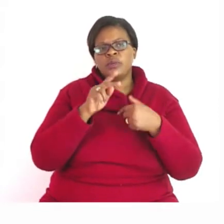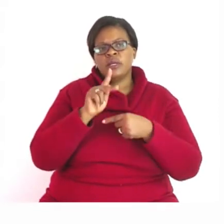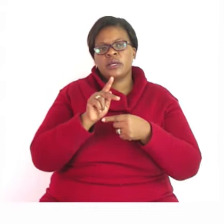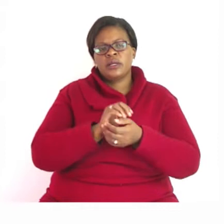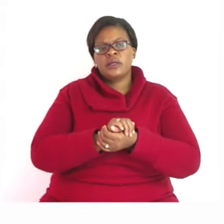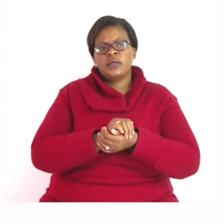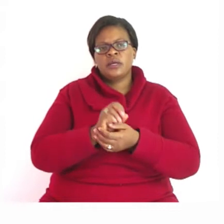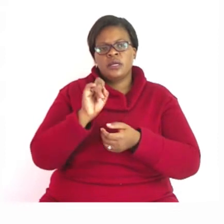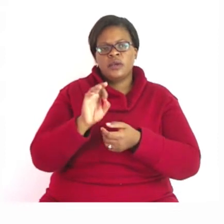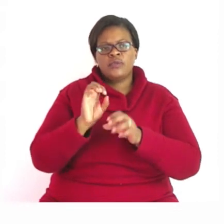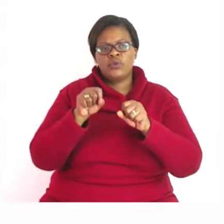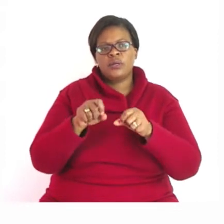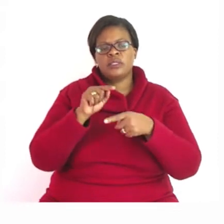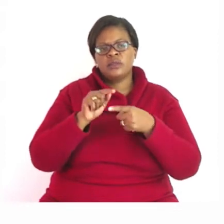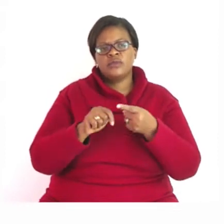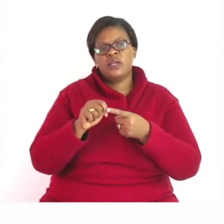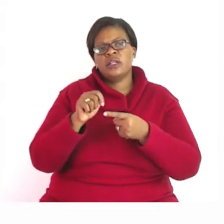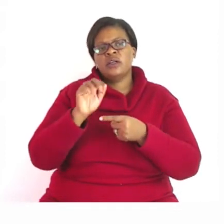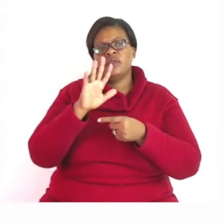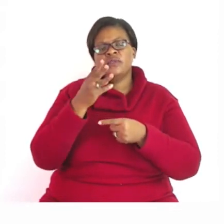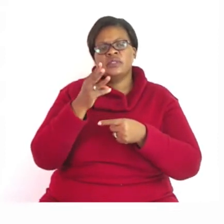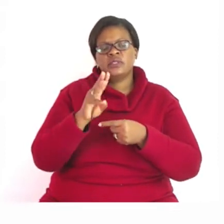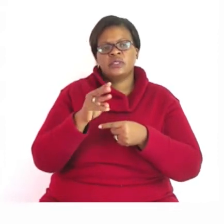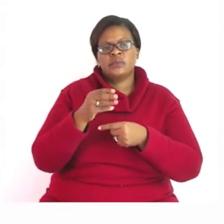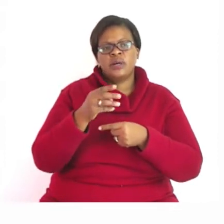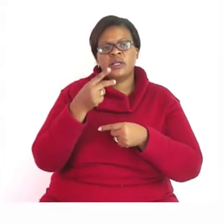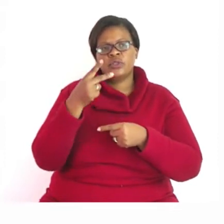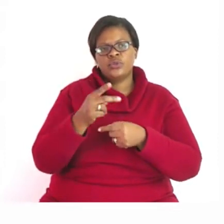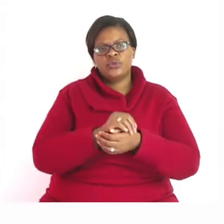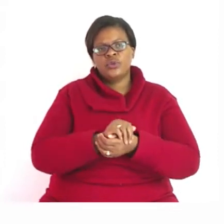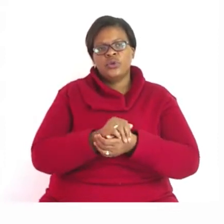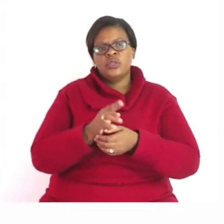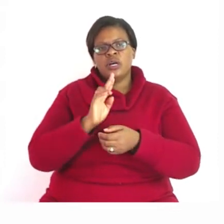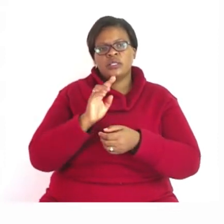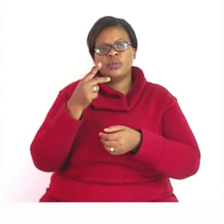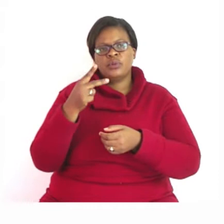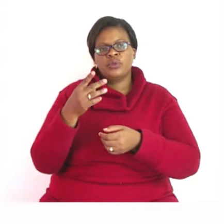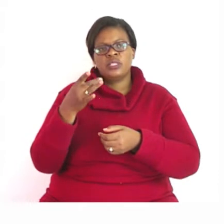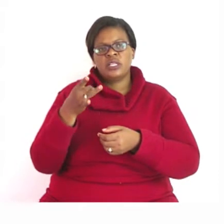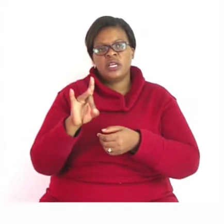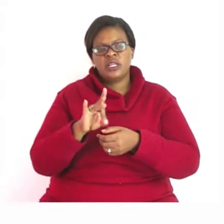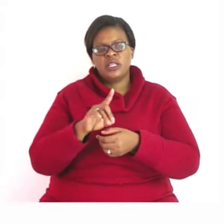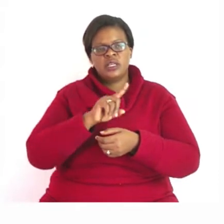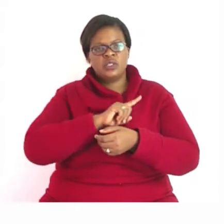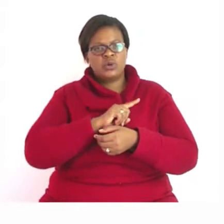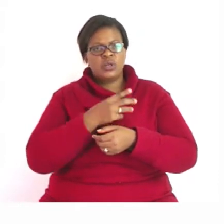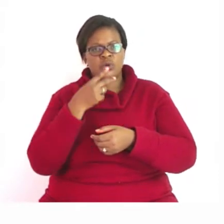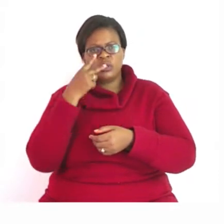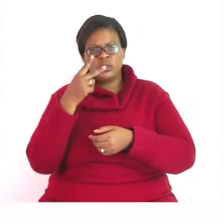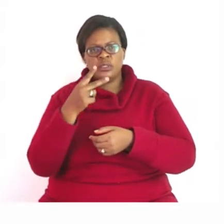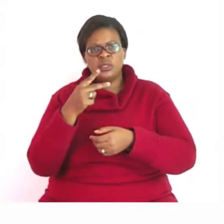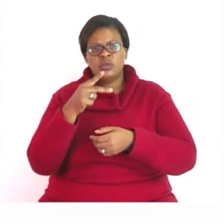If you are to divide 56 by 2, you get 28. That's the reason